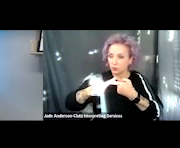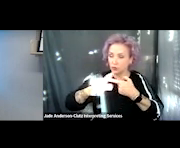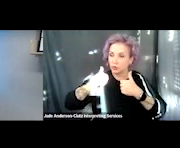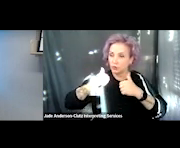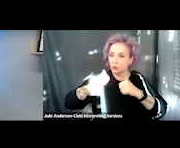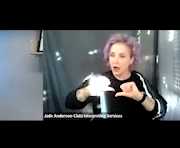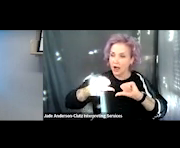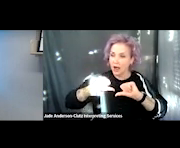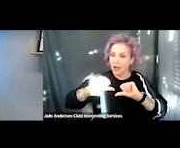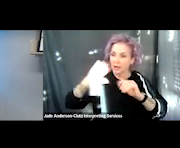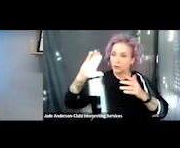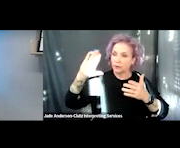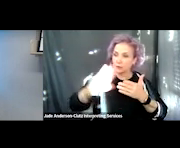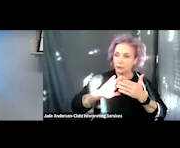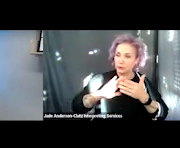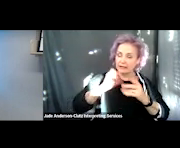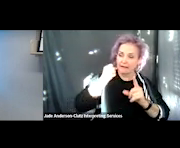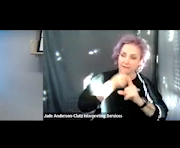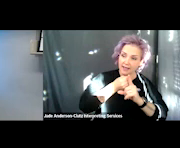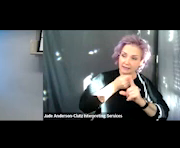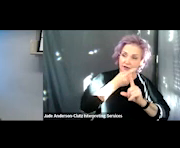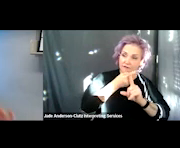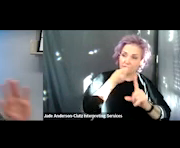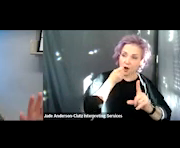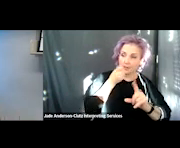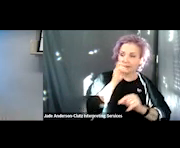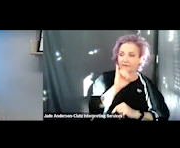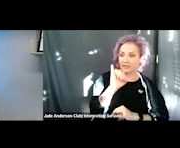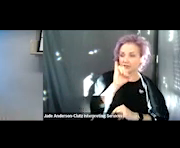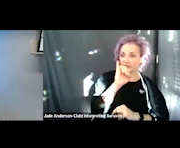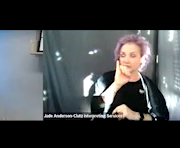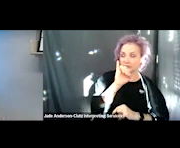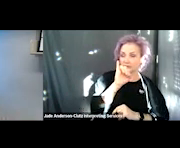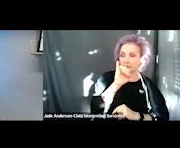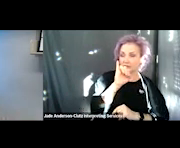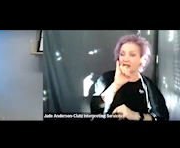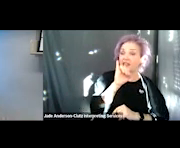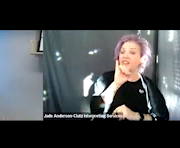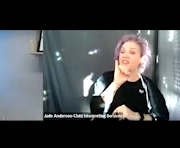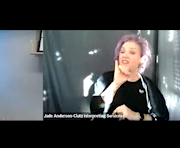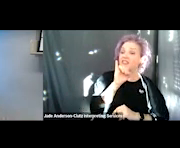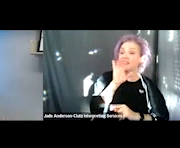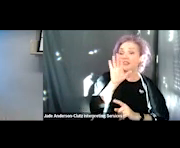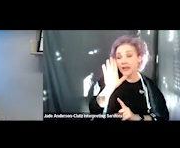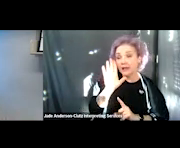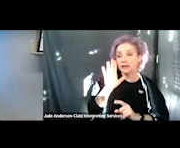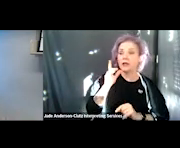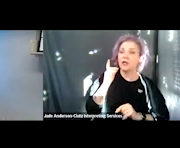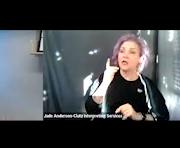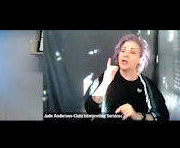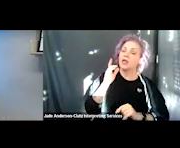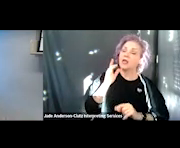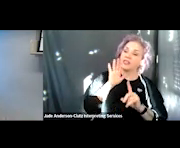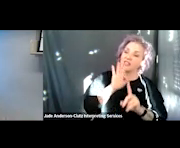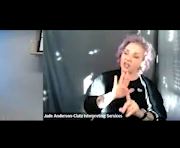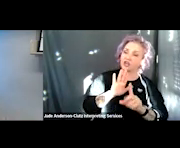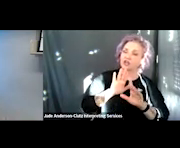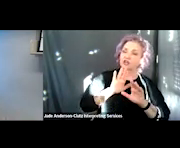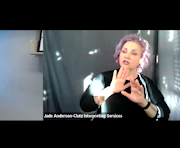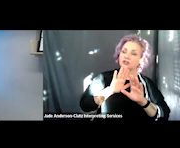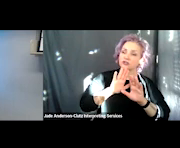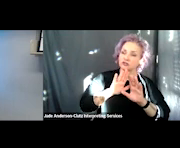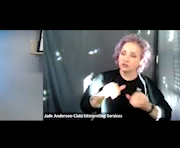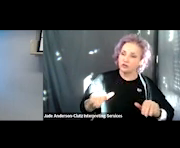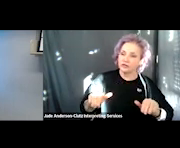maternal immune activation, the effects on the offspring aren't as severe. And so this is